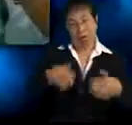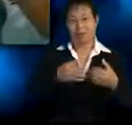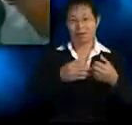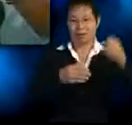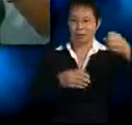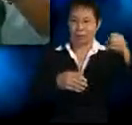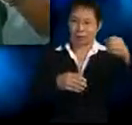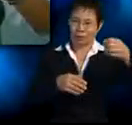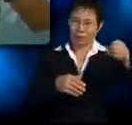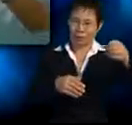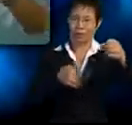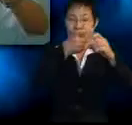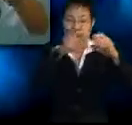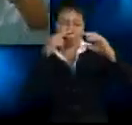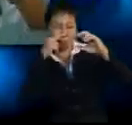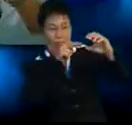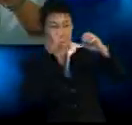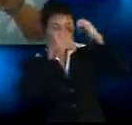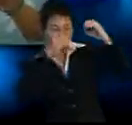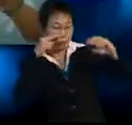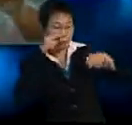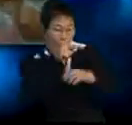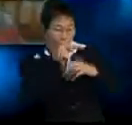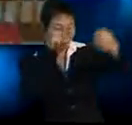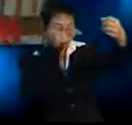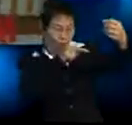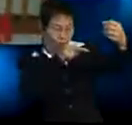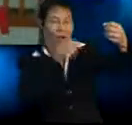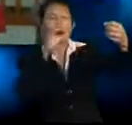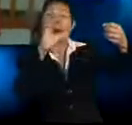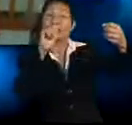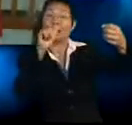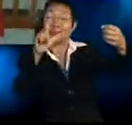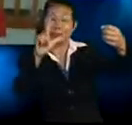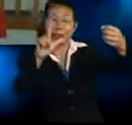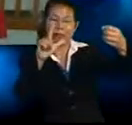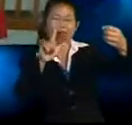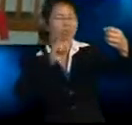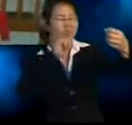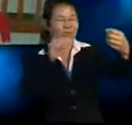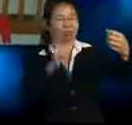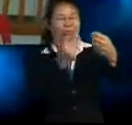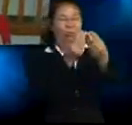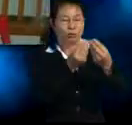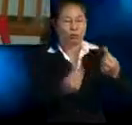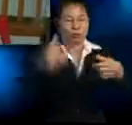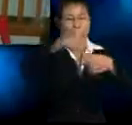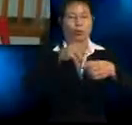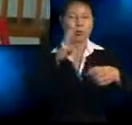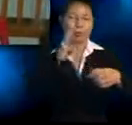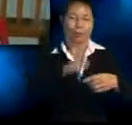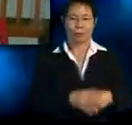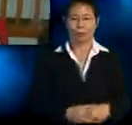Therefore, from this observation, we know that calcium carbonate is not soluble in